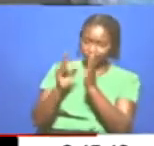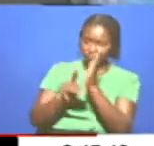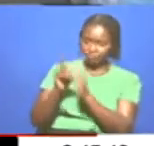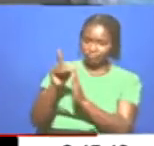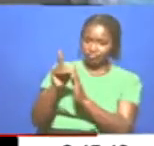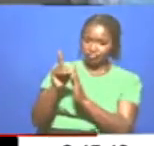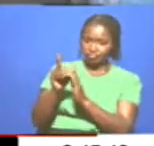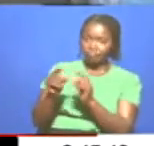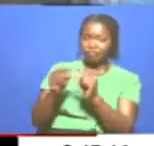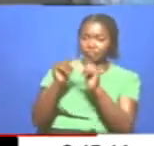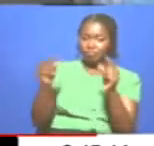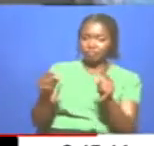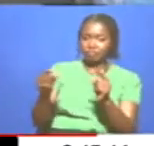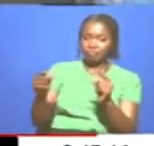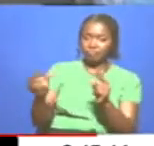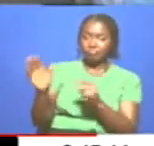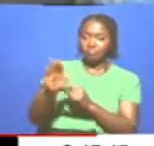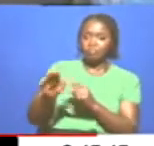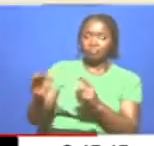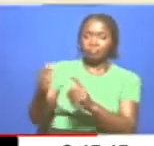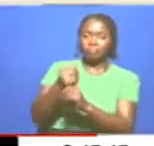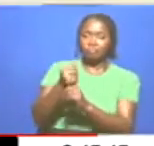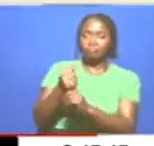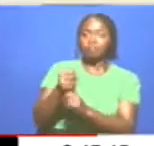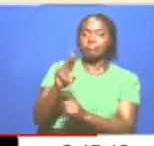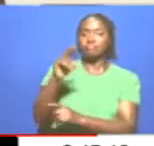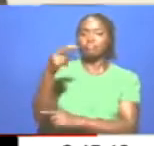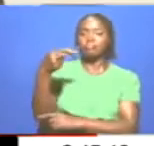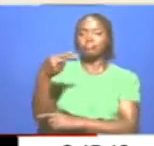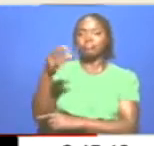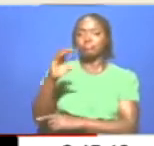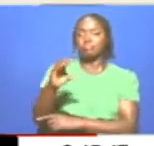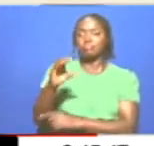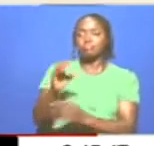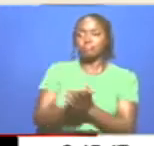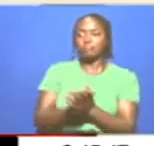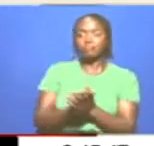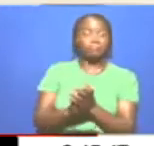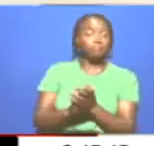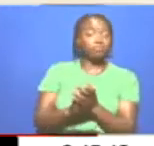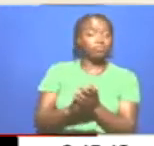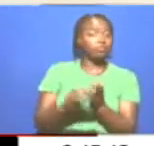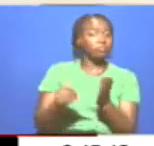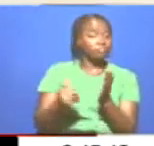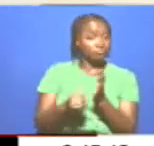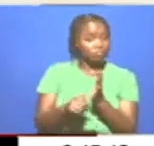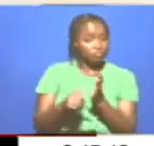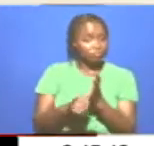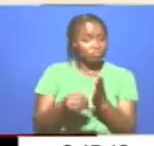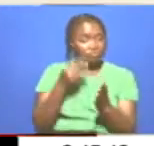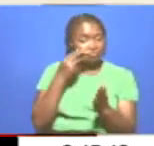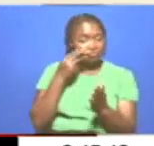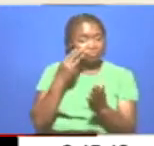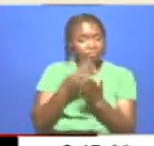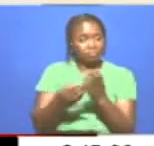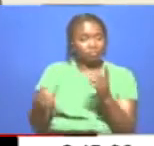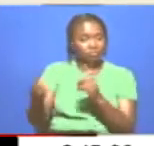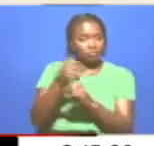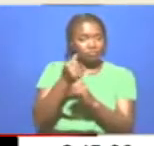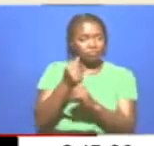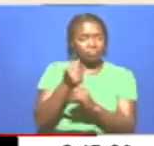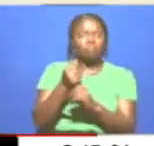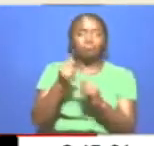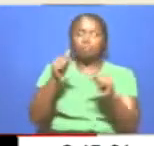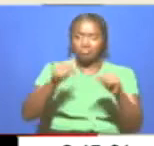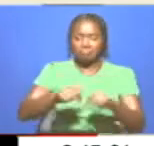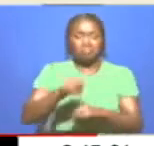step to the realization of the universal health coverage. The milestone that we are witnessing this